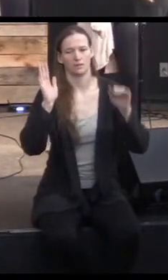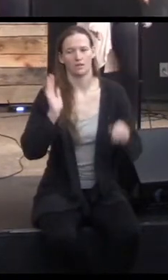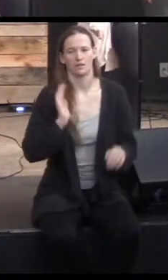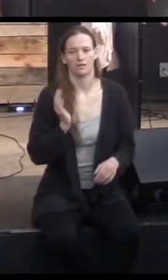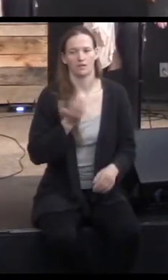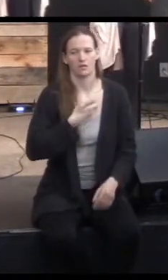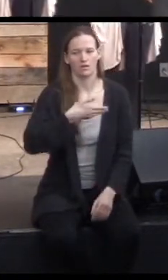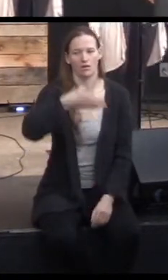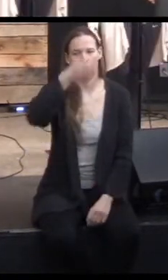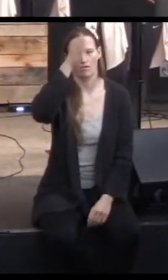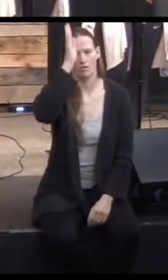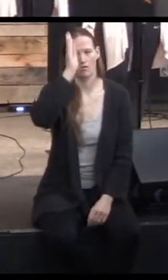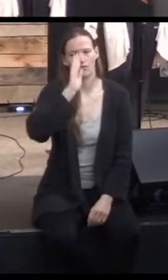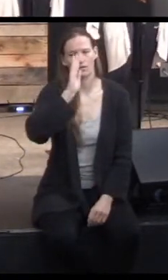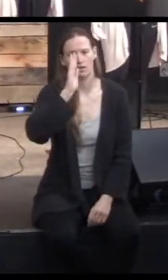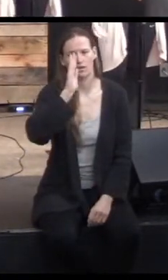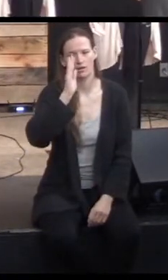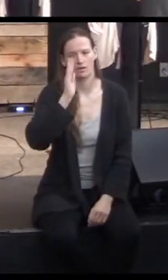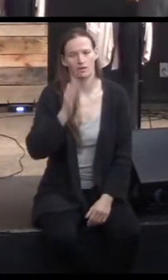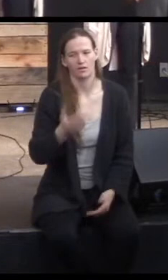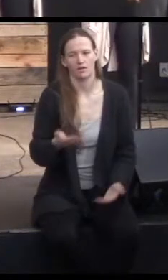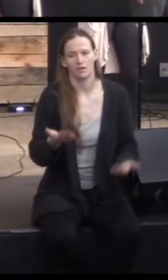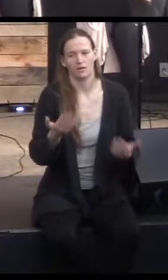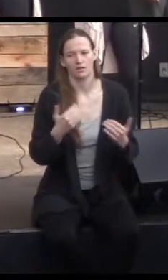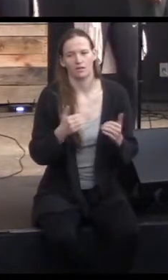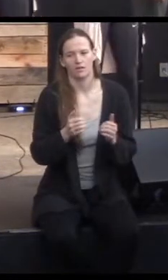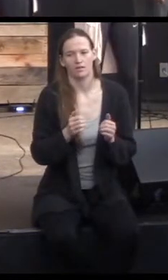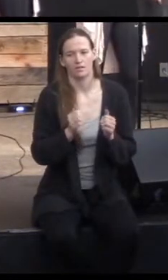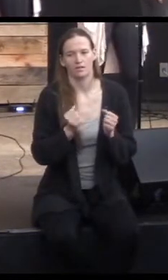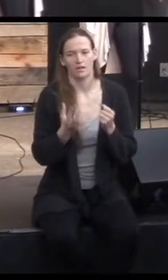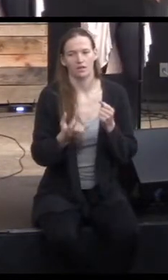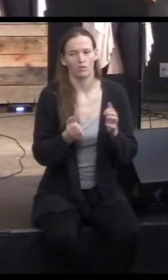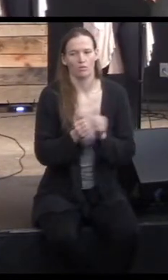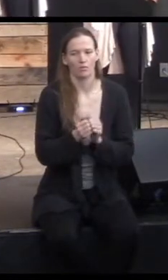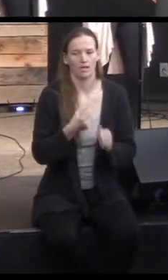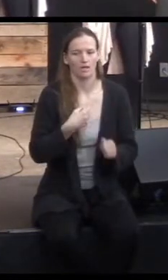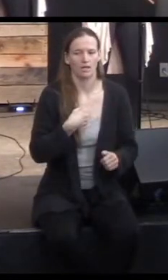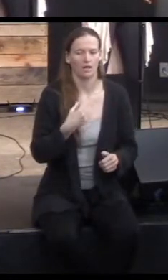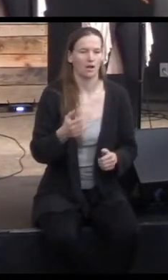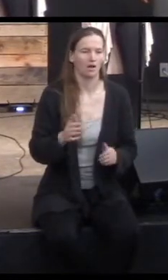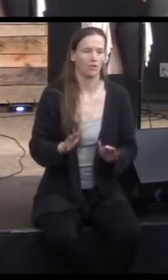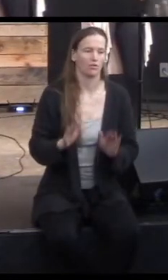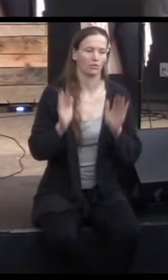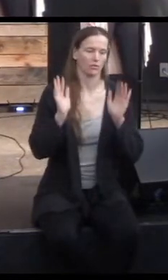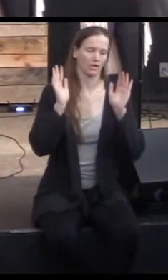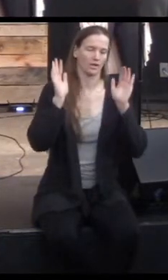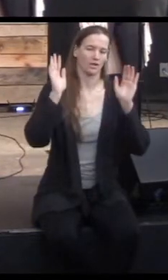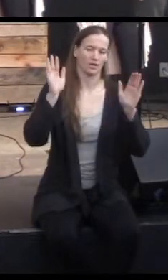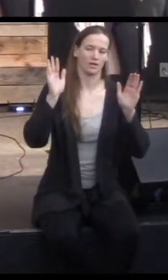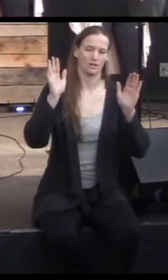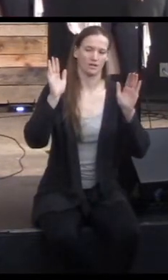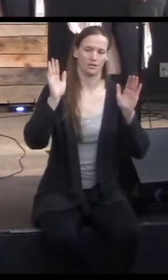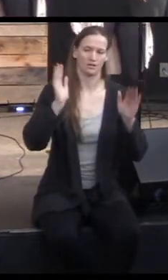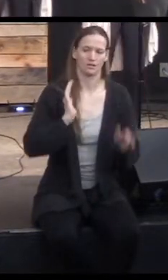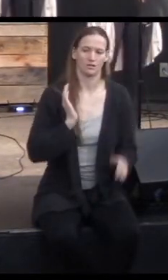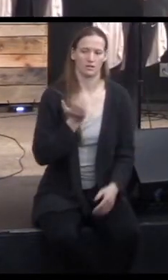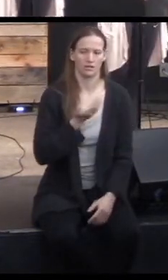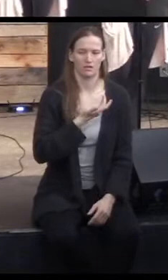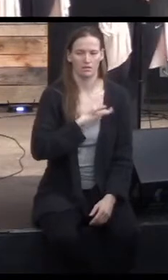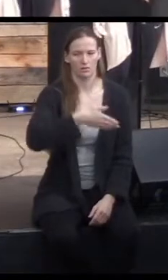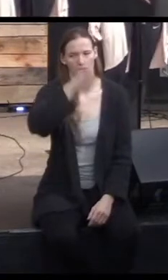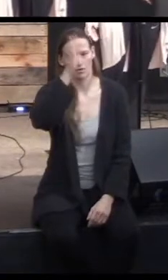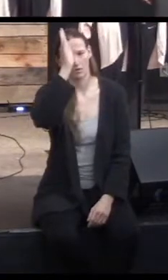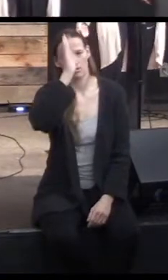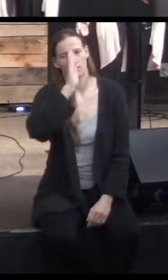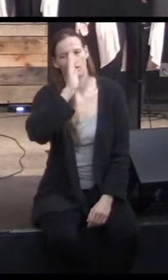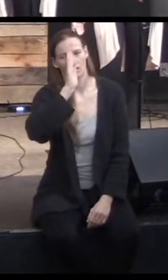great is our God. Sing with me, how great